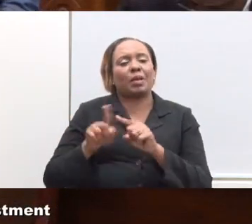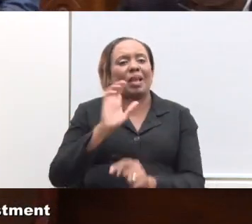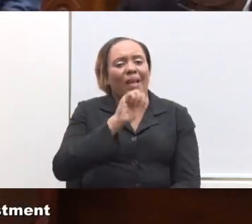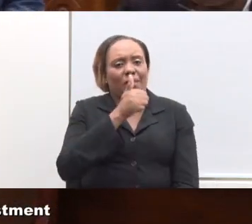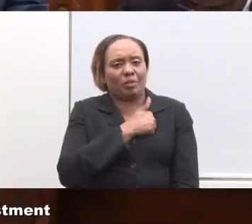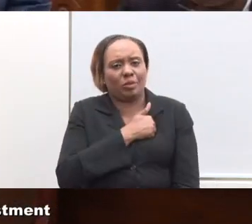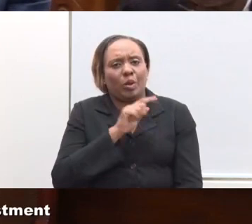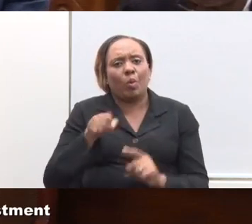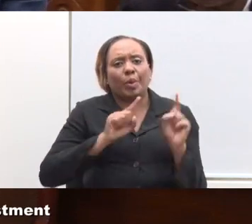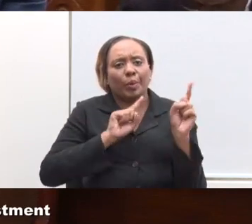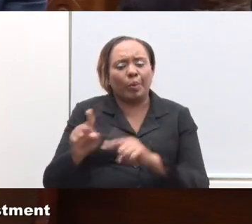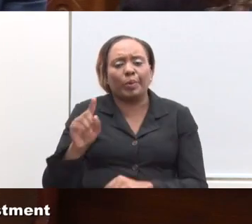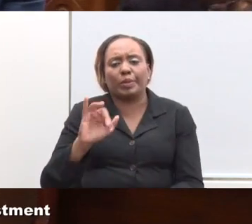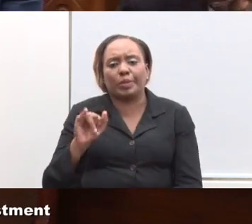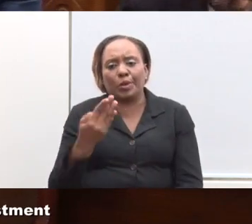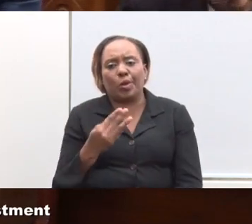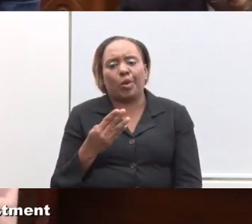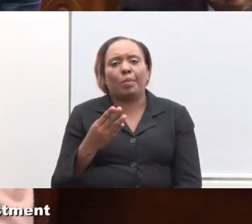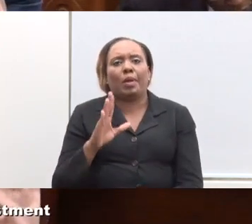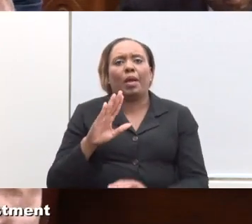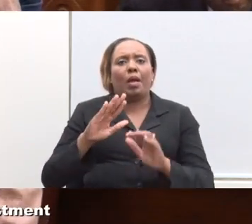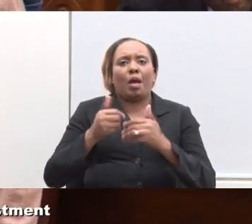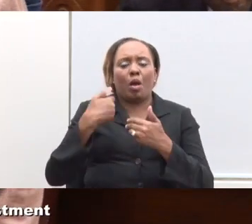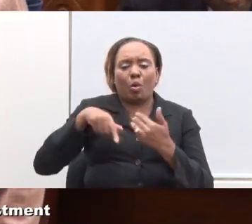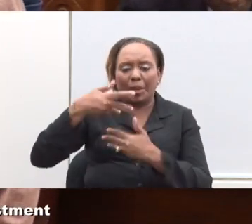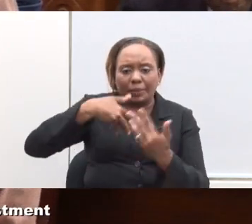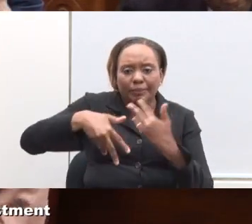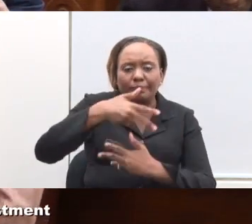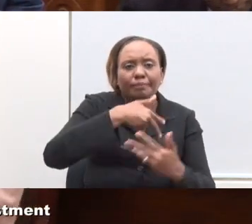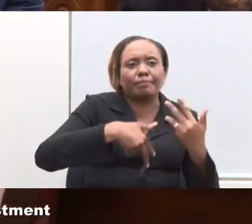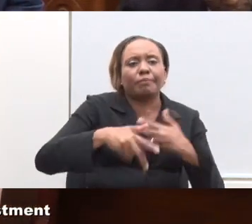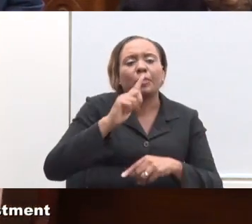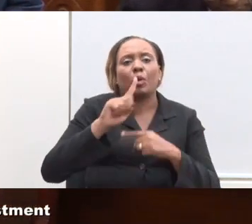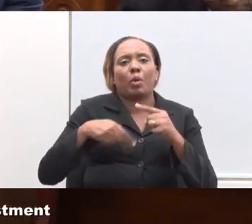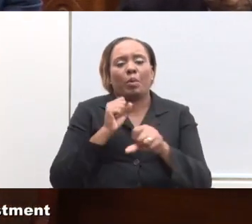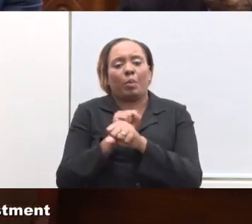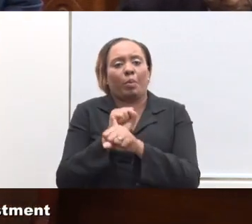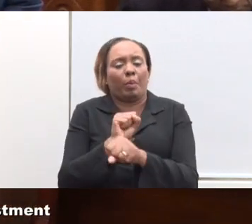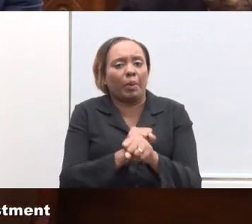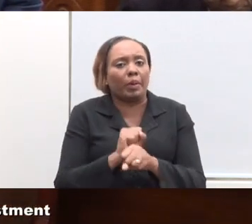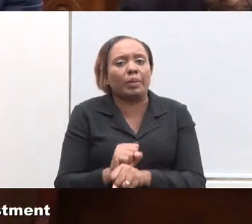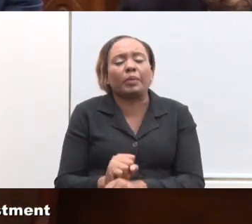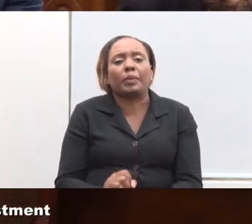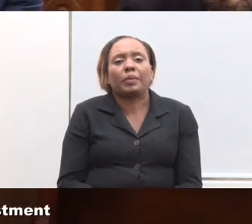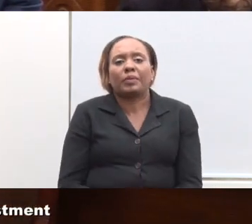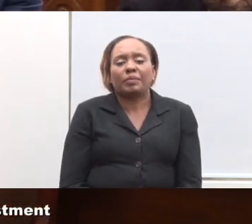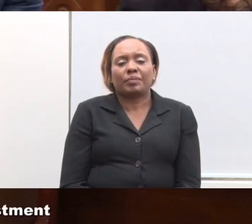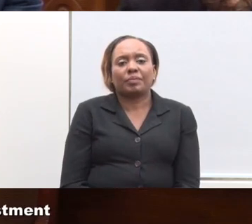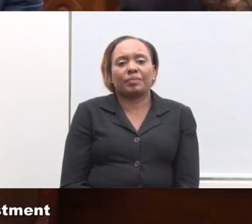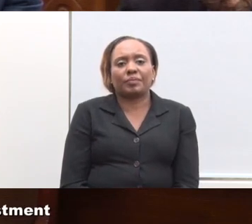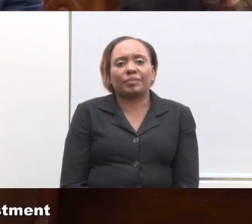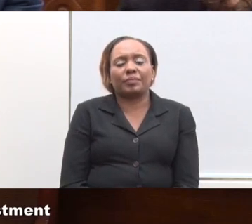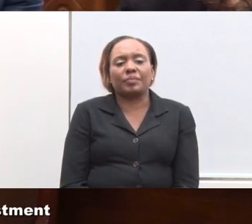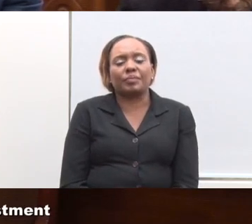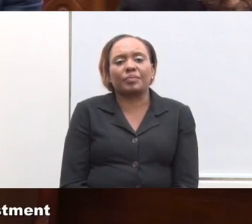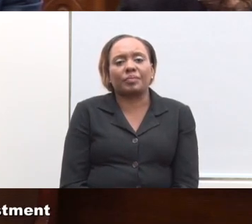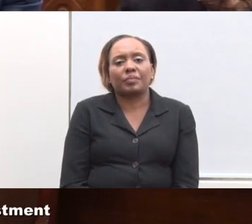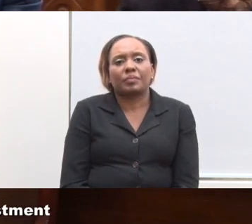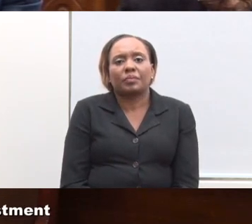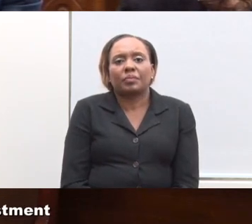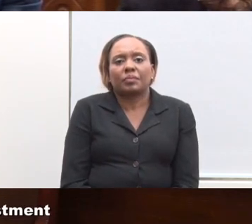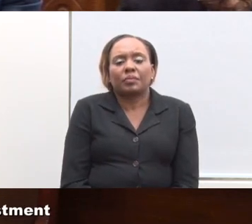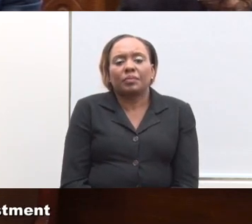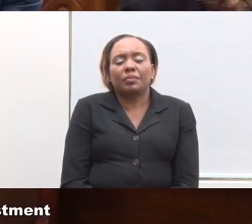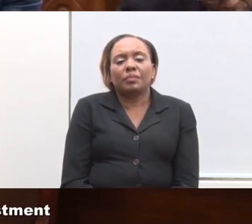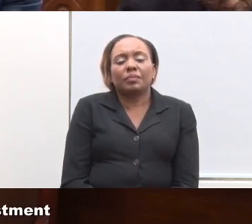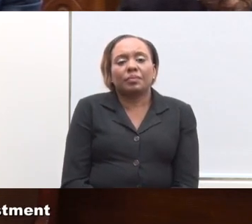and our engagement with other people with whom we interact while we are working in our job. Mr. Speaker, in addition